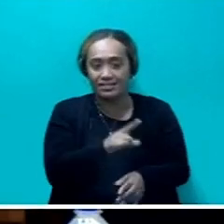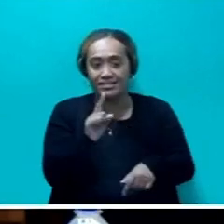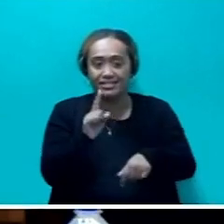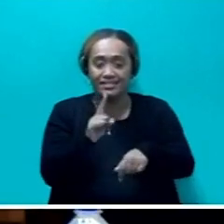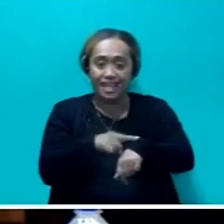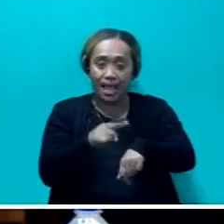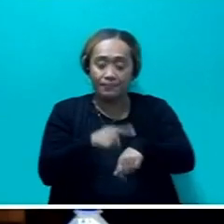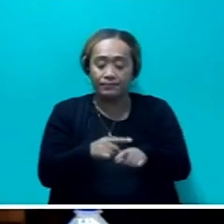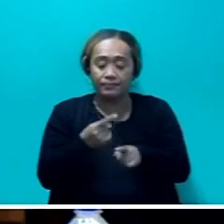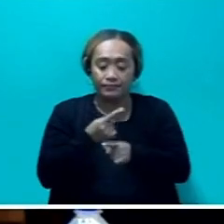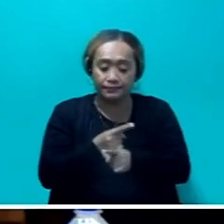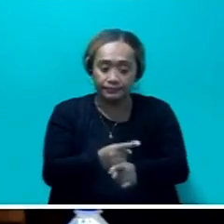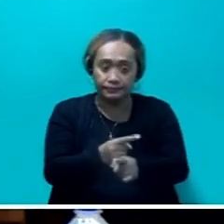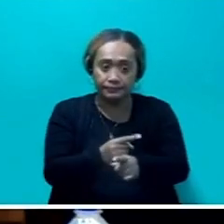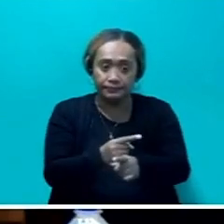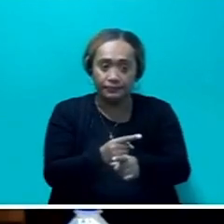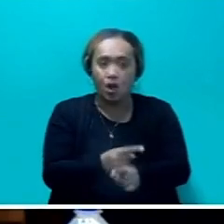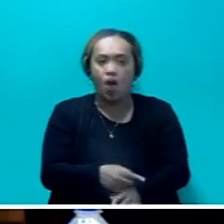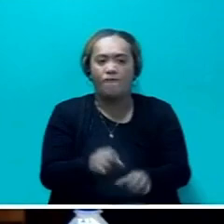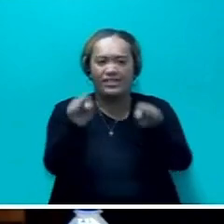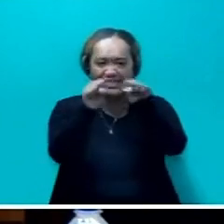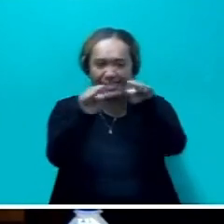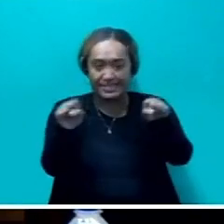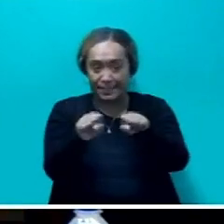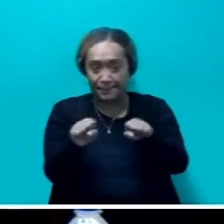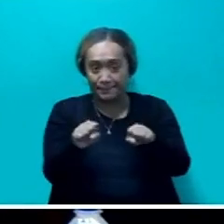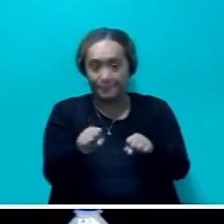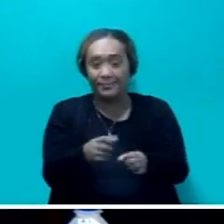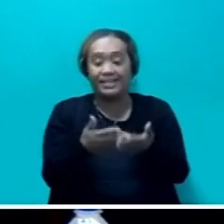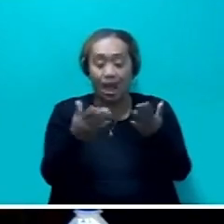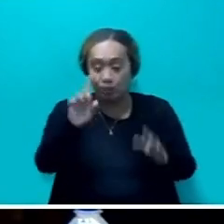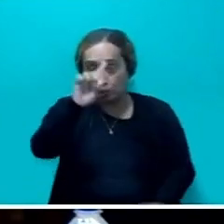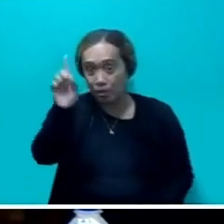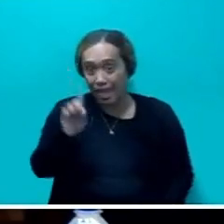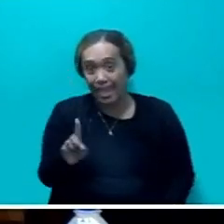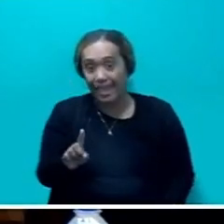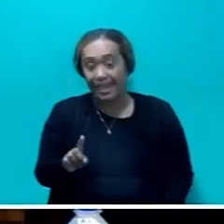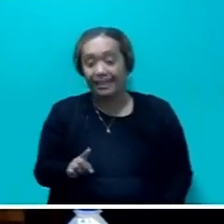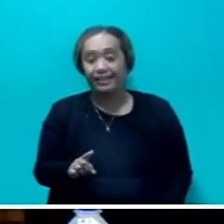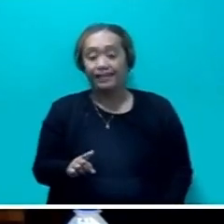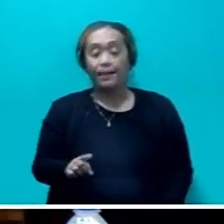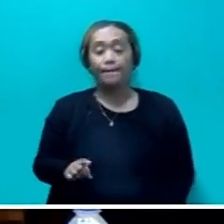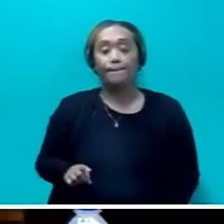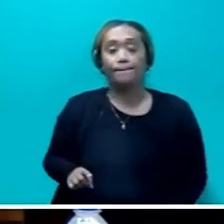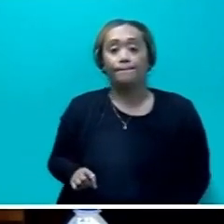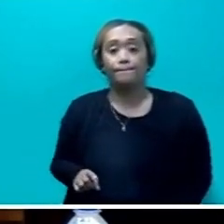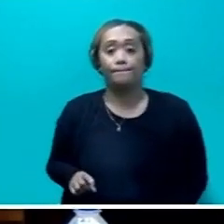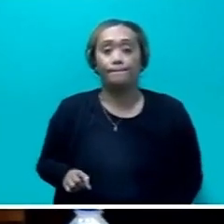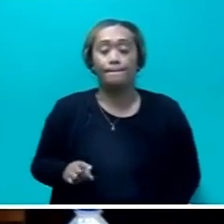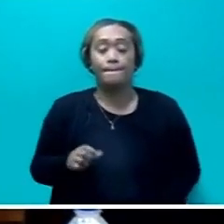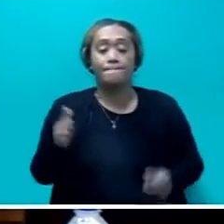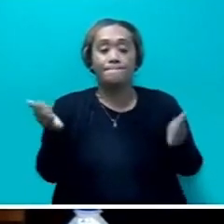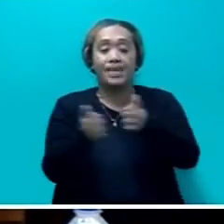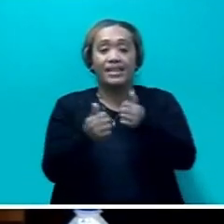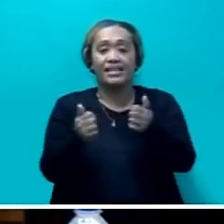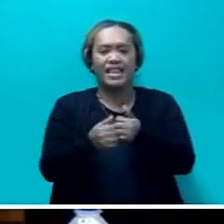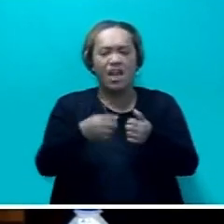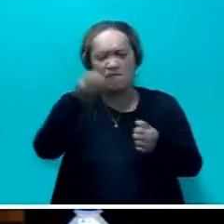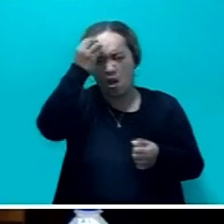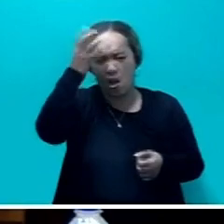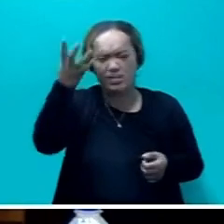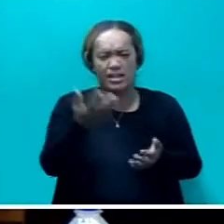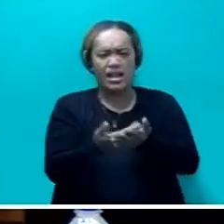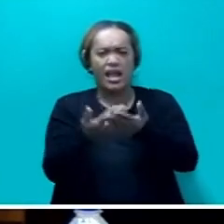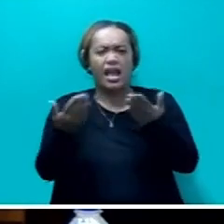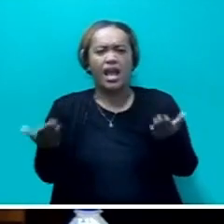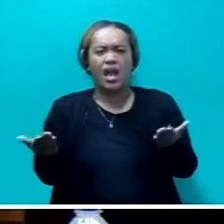of the indentured system. Today, Mr. Speaker, many seem to have forgotten, and some would have